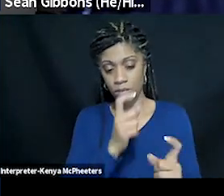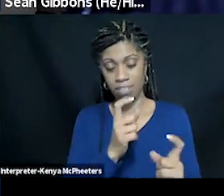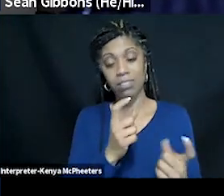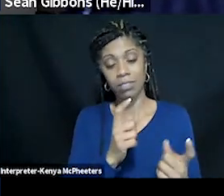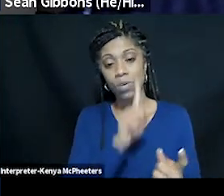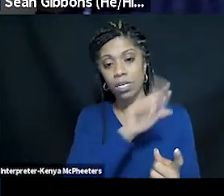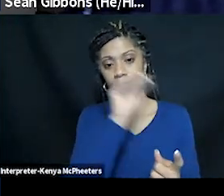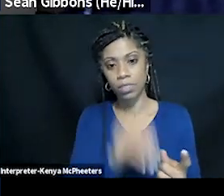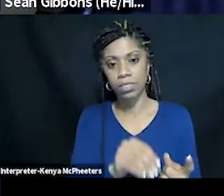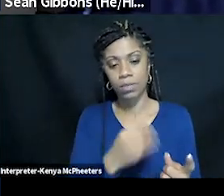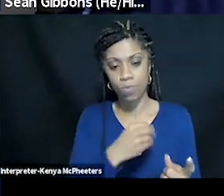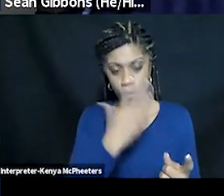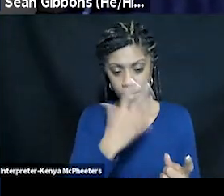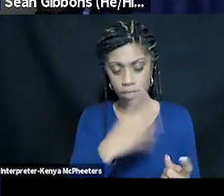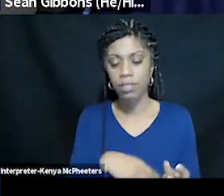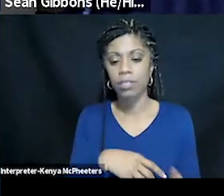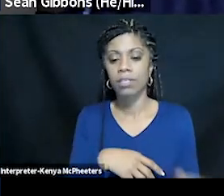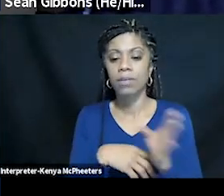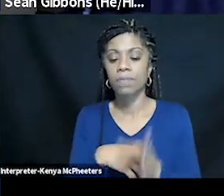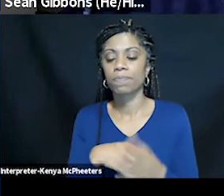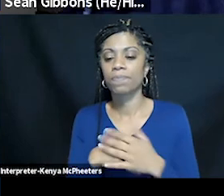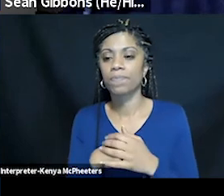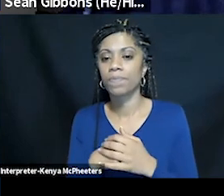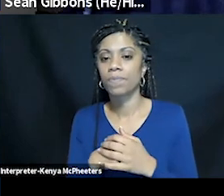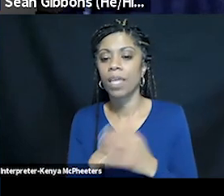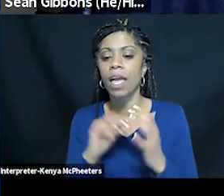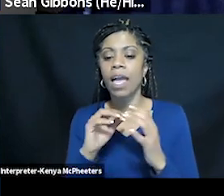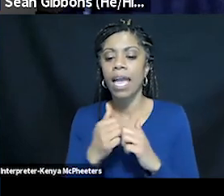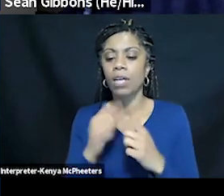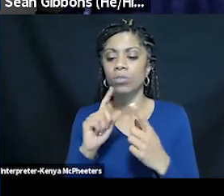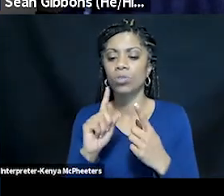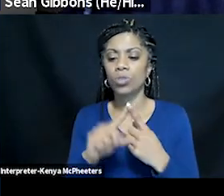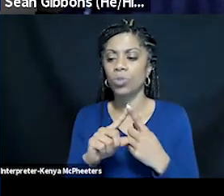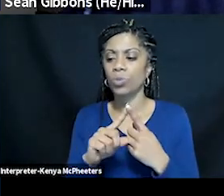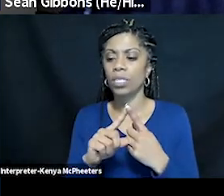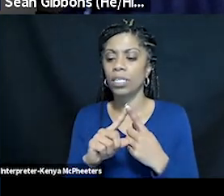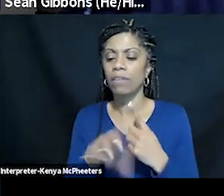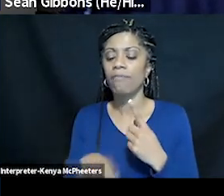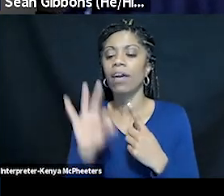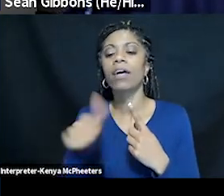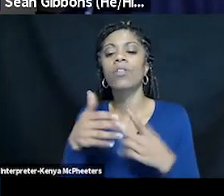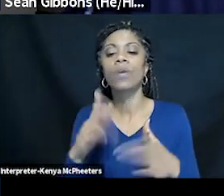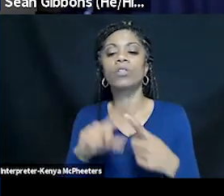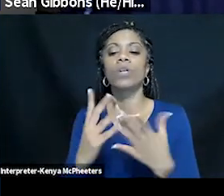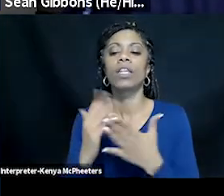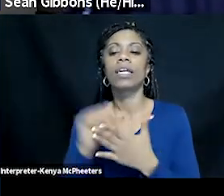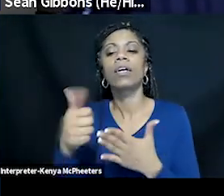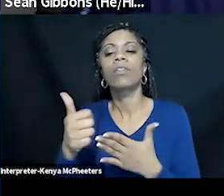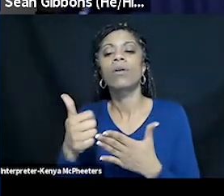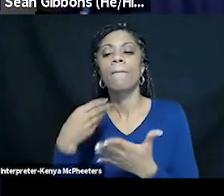more giving. How do we move beyond the inherently paternalistic messaging of white money funding BIPOC programs and services?